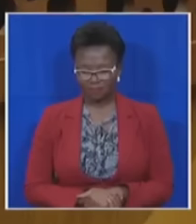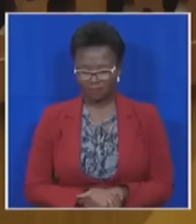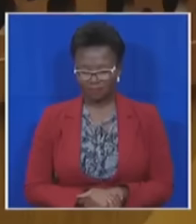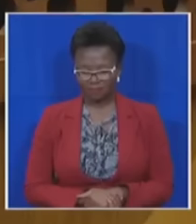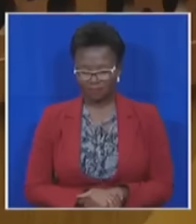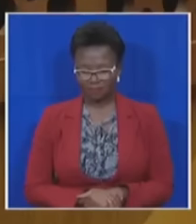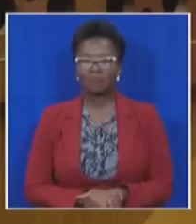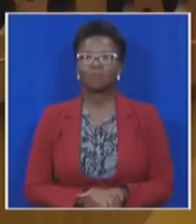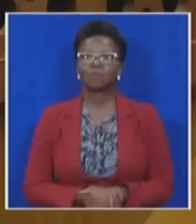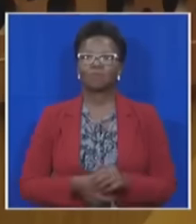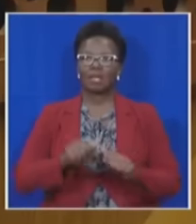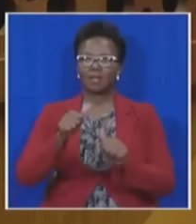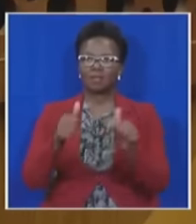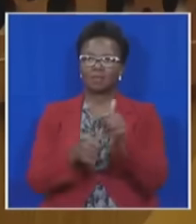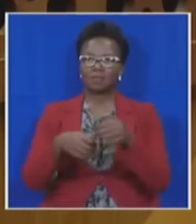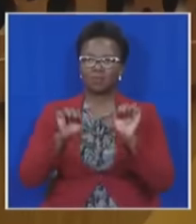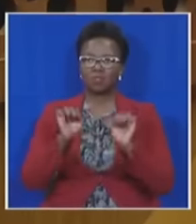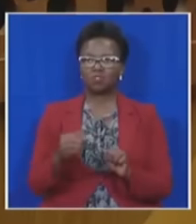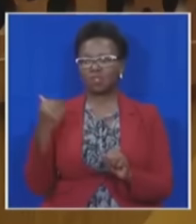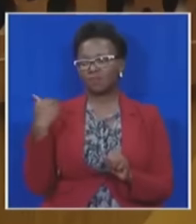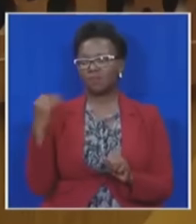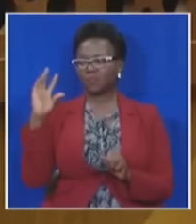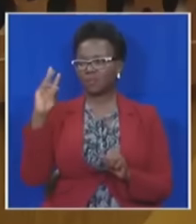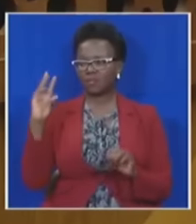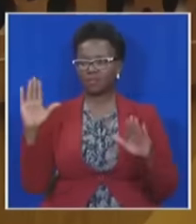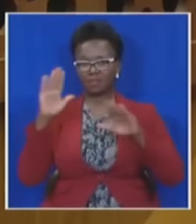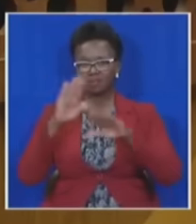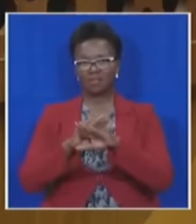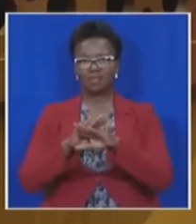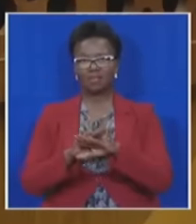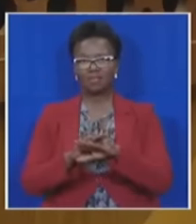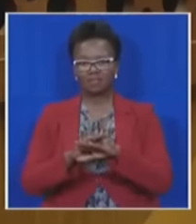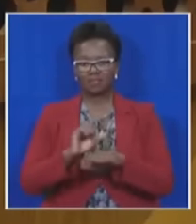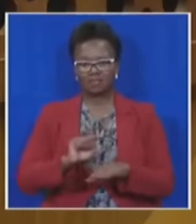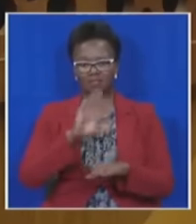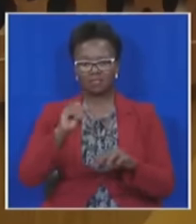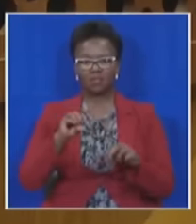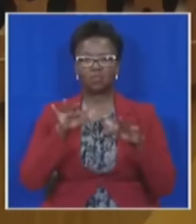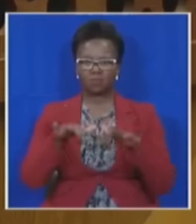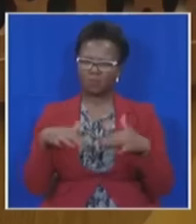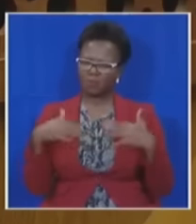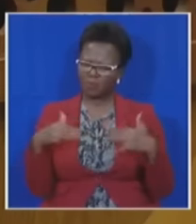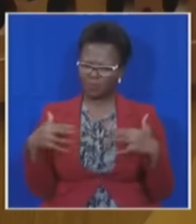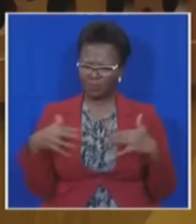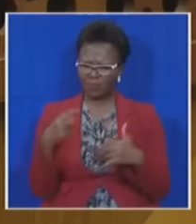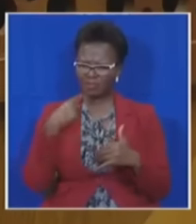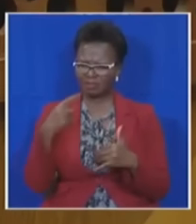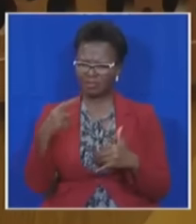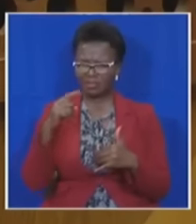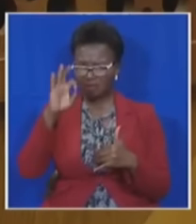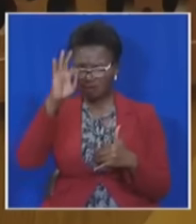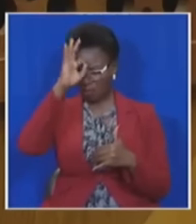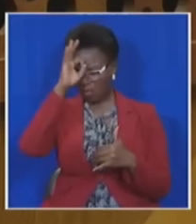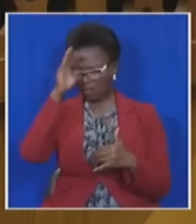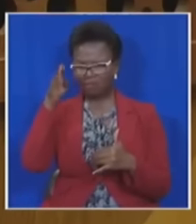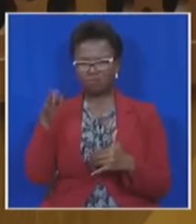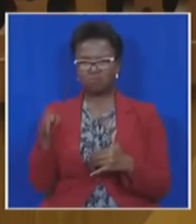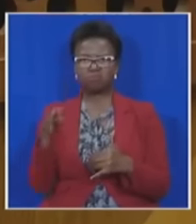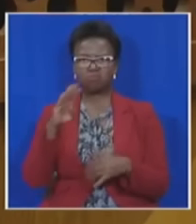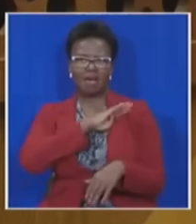Deputy Chair, on Thursday night, Africans were appalled at the visuals they saw here in Parliament, where they saw armed military personnel on the